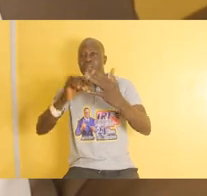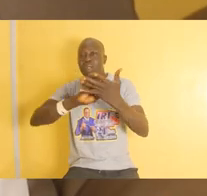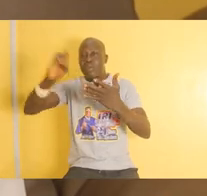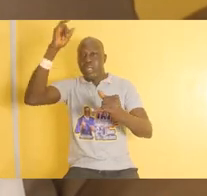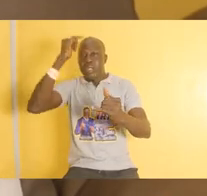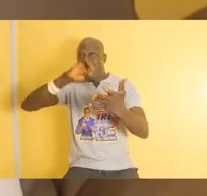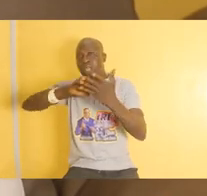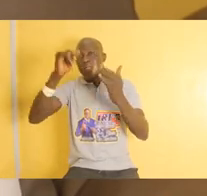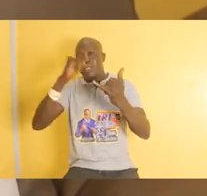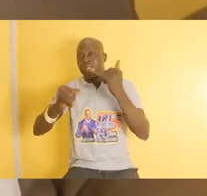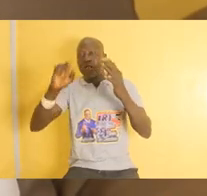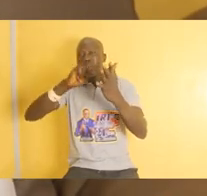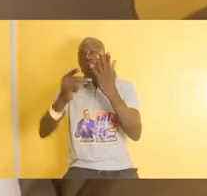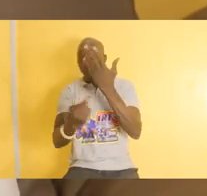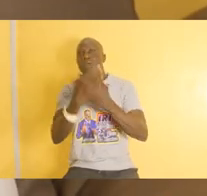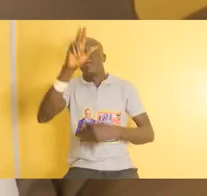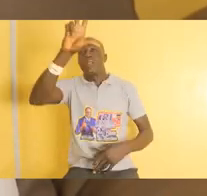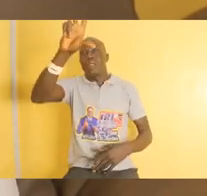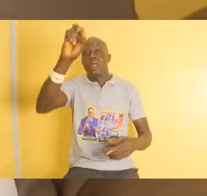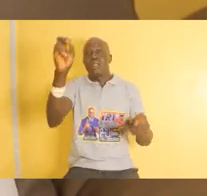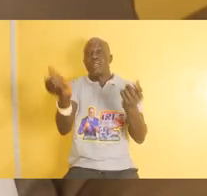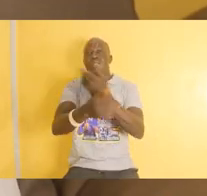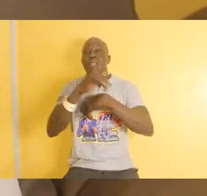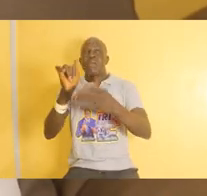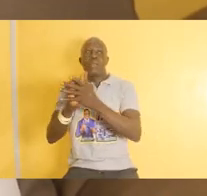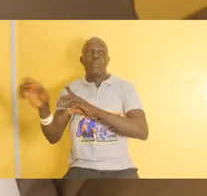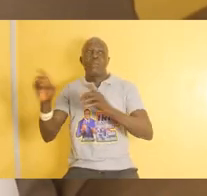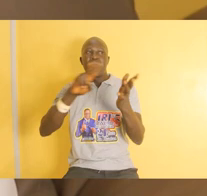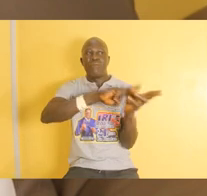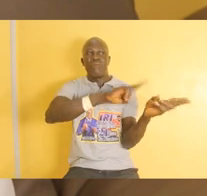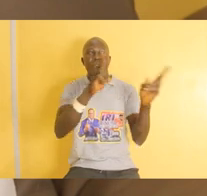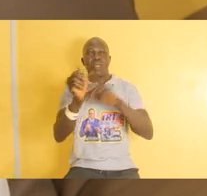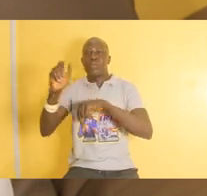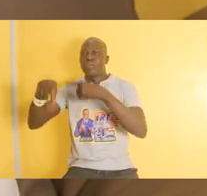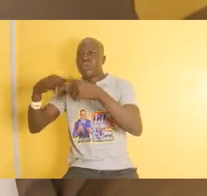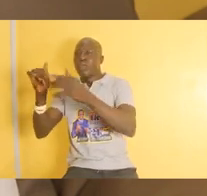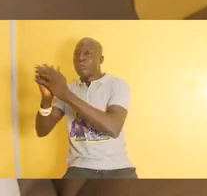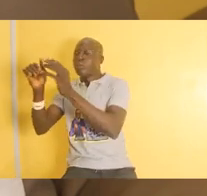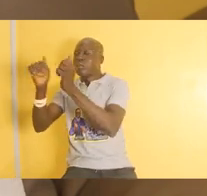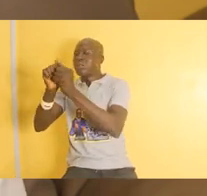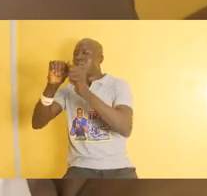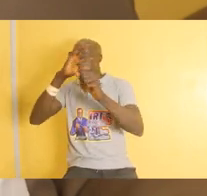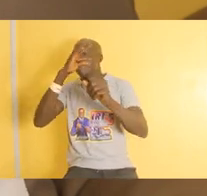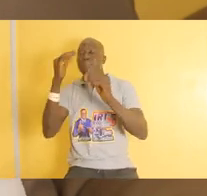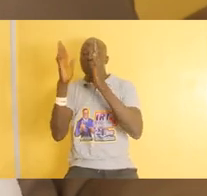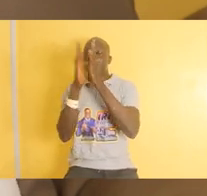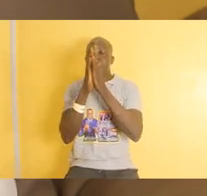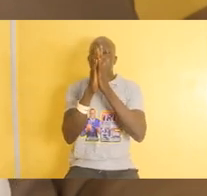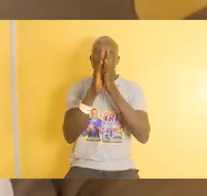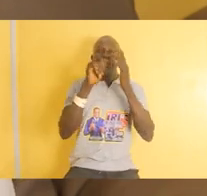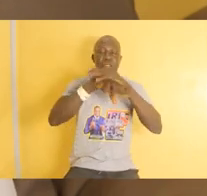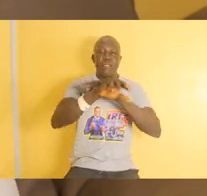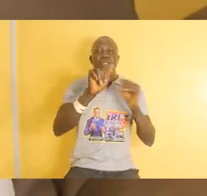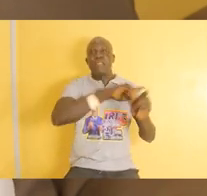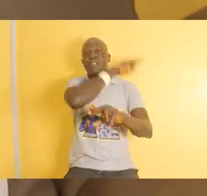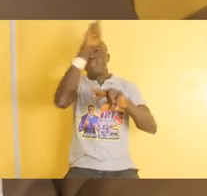week that end this program, oh, my God, is so much as 30 days, week that is ongoing. Wow, I think I do have to go on. Fasting and prayer. In